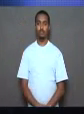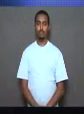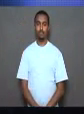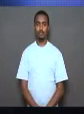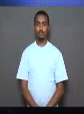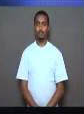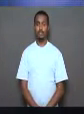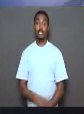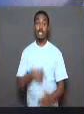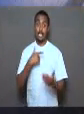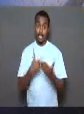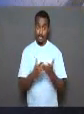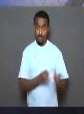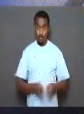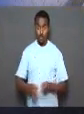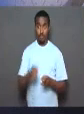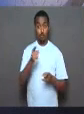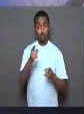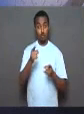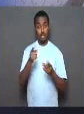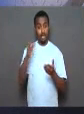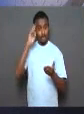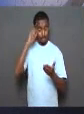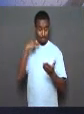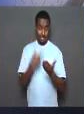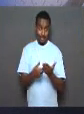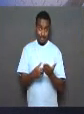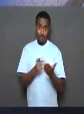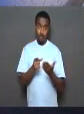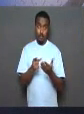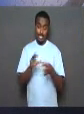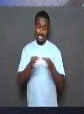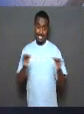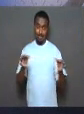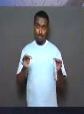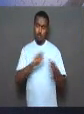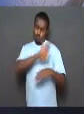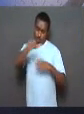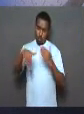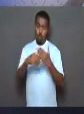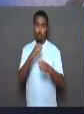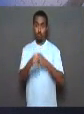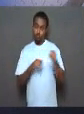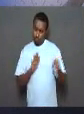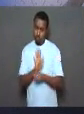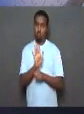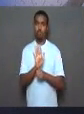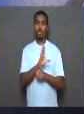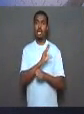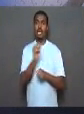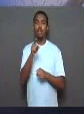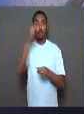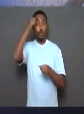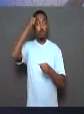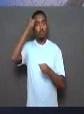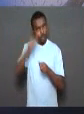room. This way, you can refer to the statements throughout the school year, and